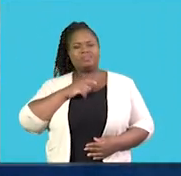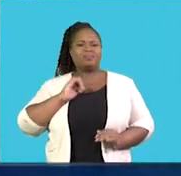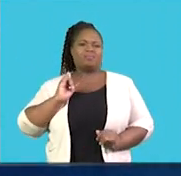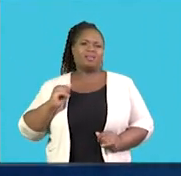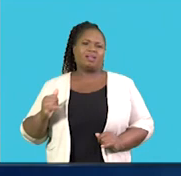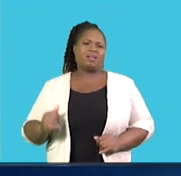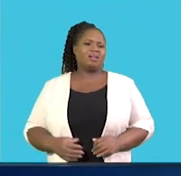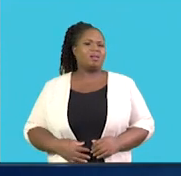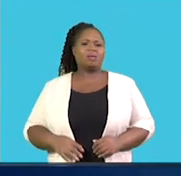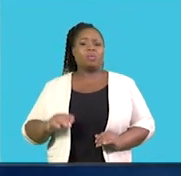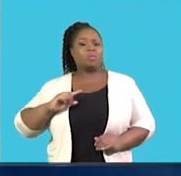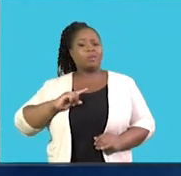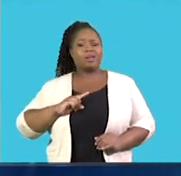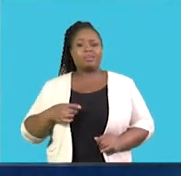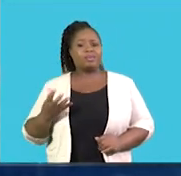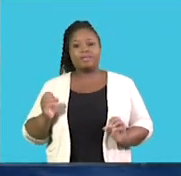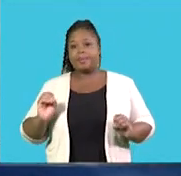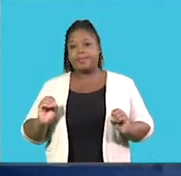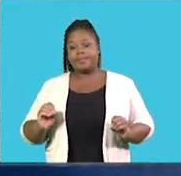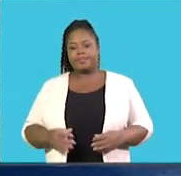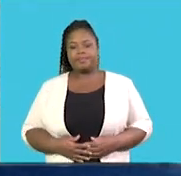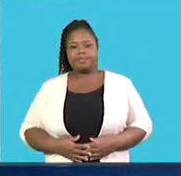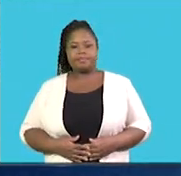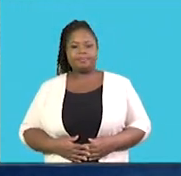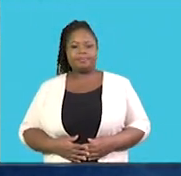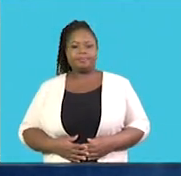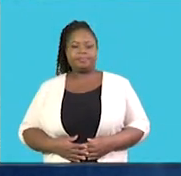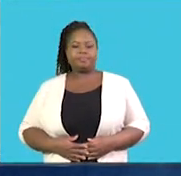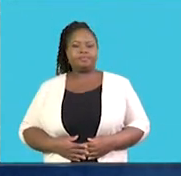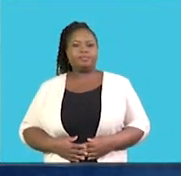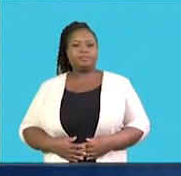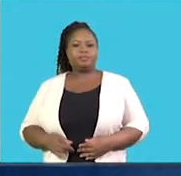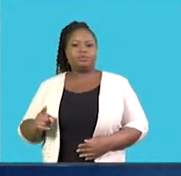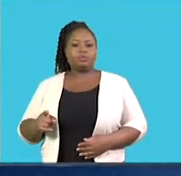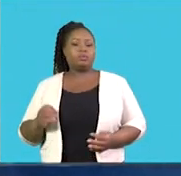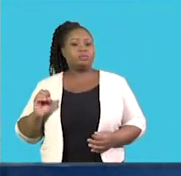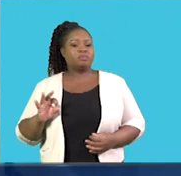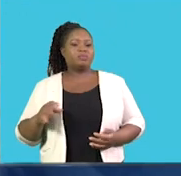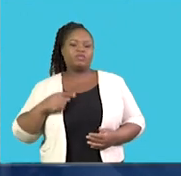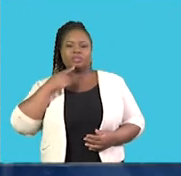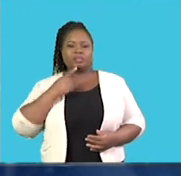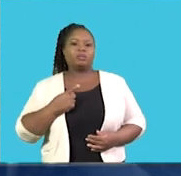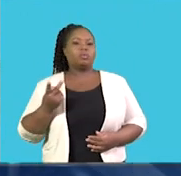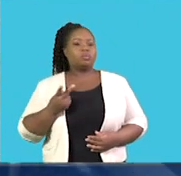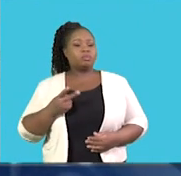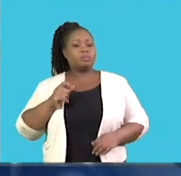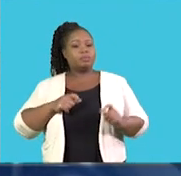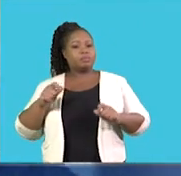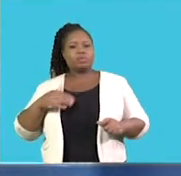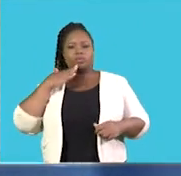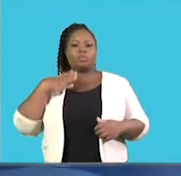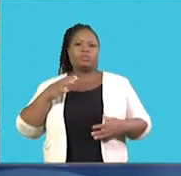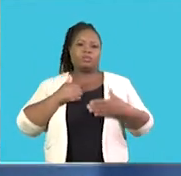asinanto esandleni. Ho tshehetseng lelapa la ha Chidi ka poloko le tsosolloso ya maphelo a